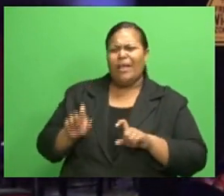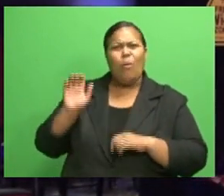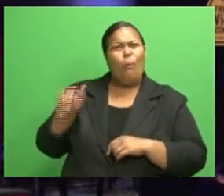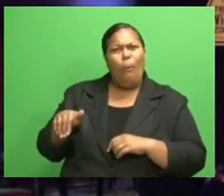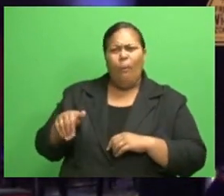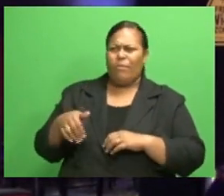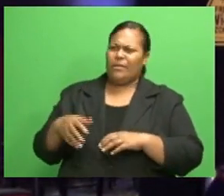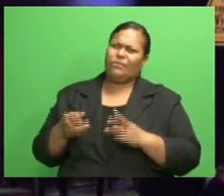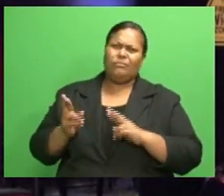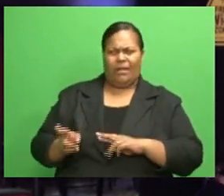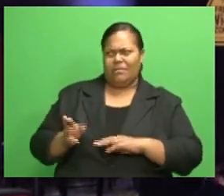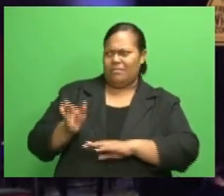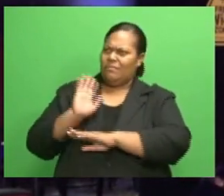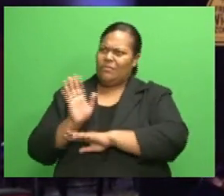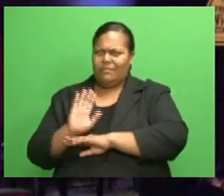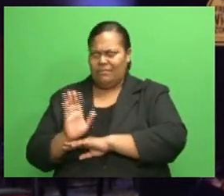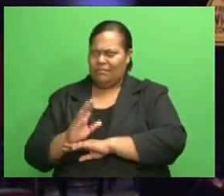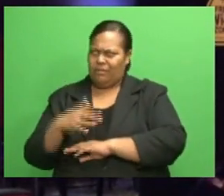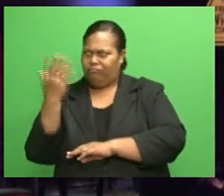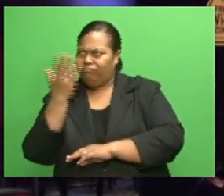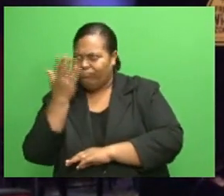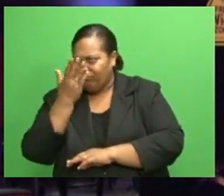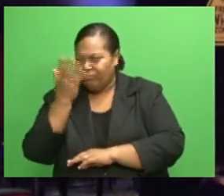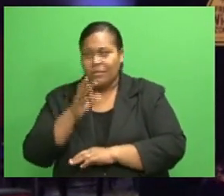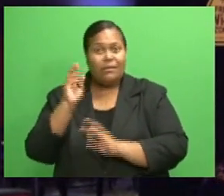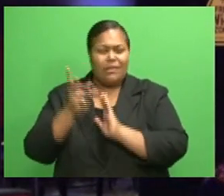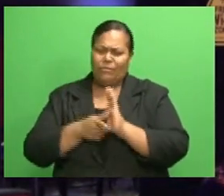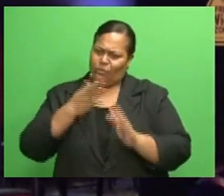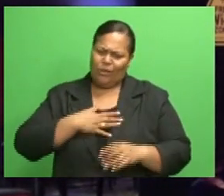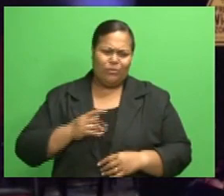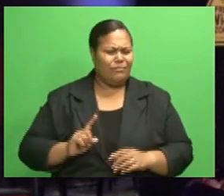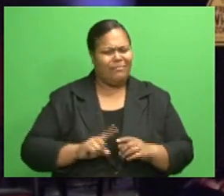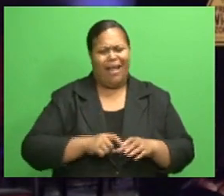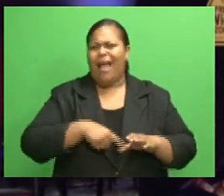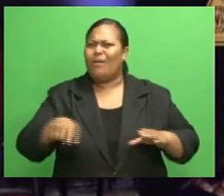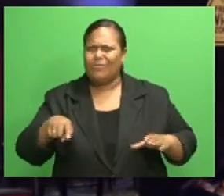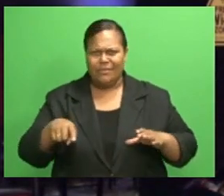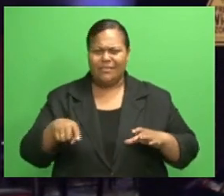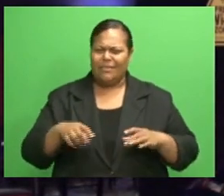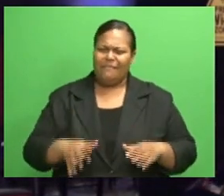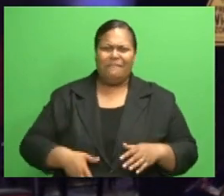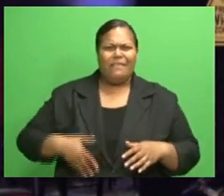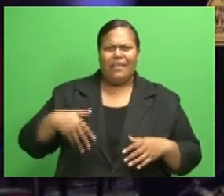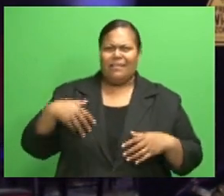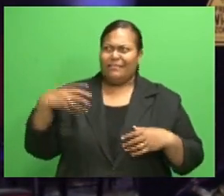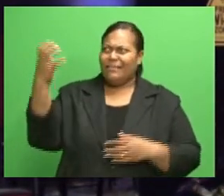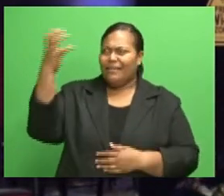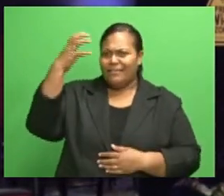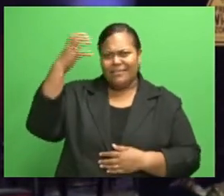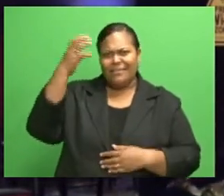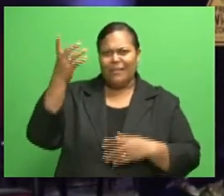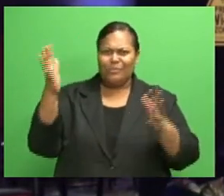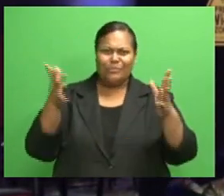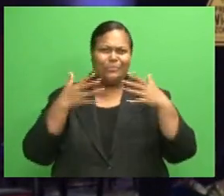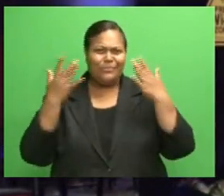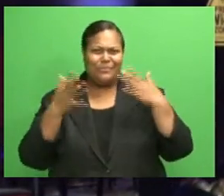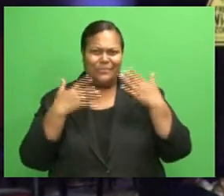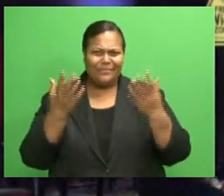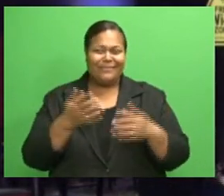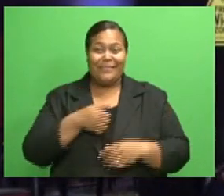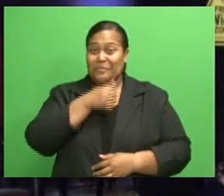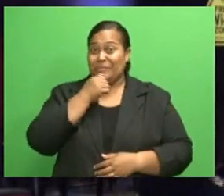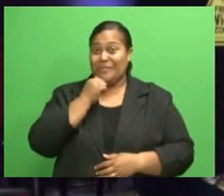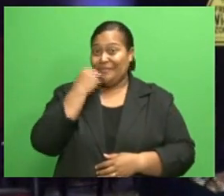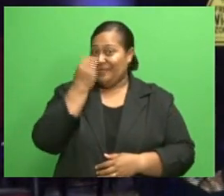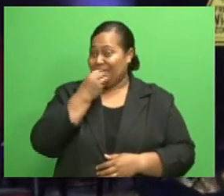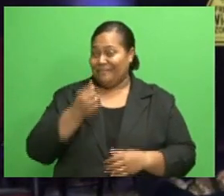movies. Sometimes you just want to, come outside and feel the sunshine, the breeze and the lovely snacks here. It feels very